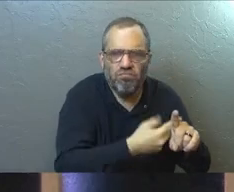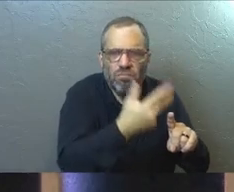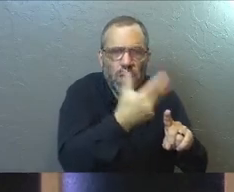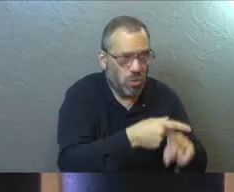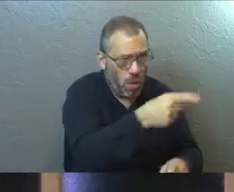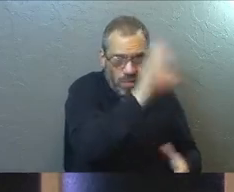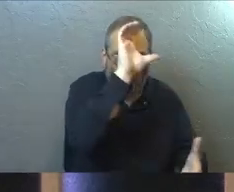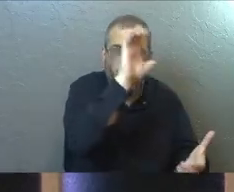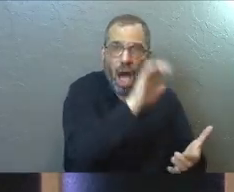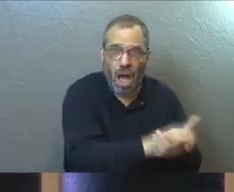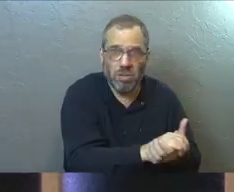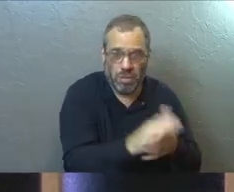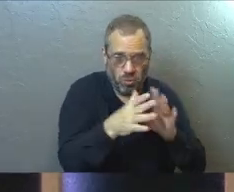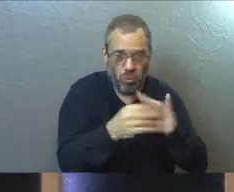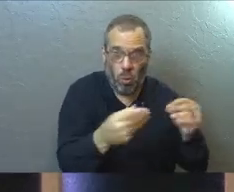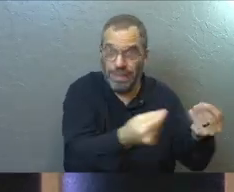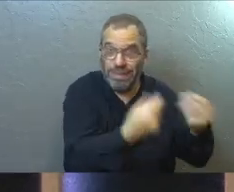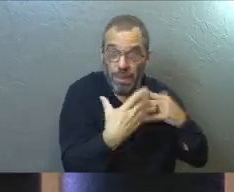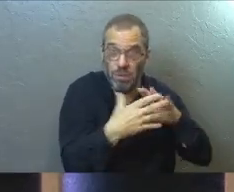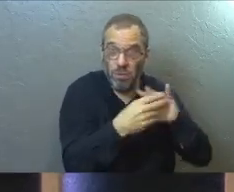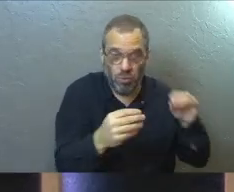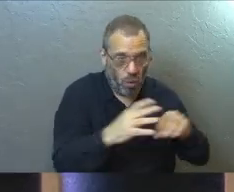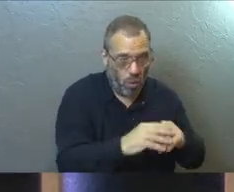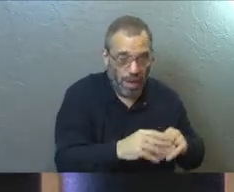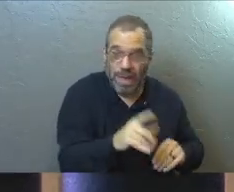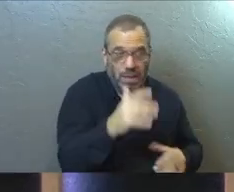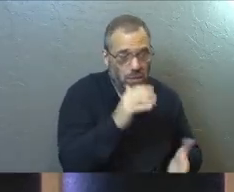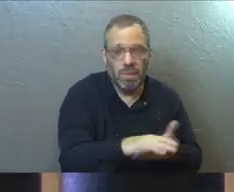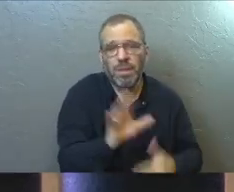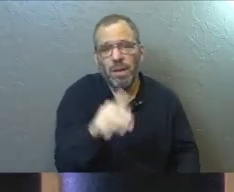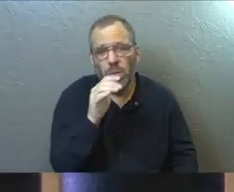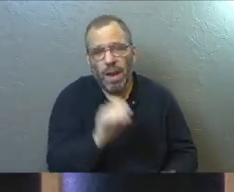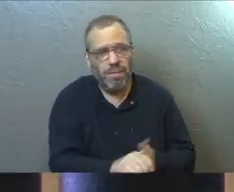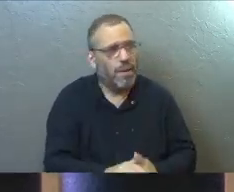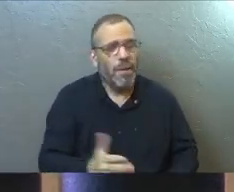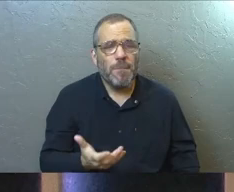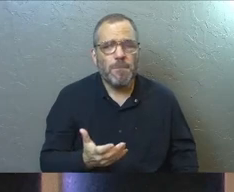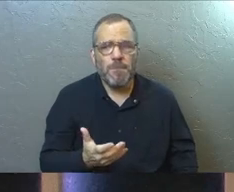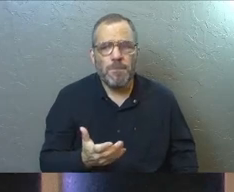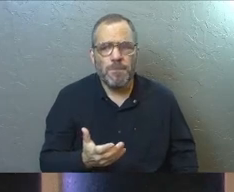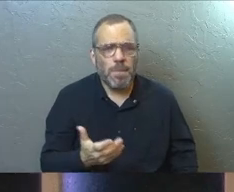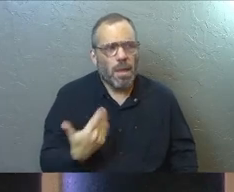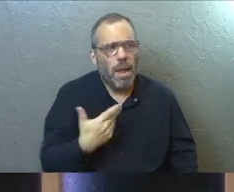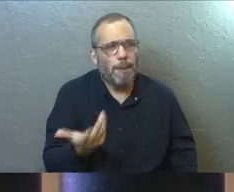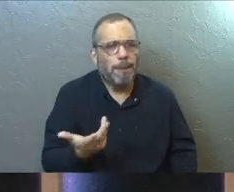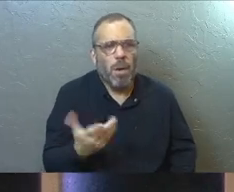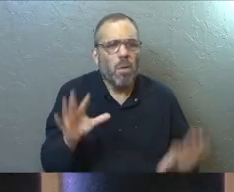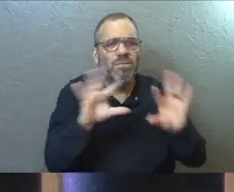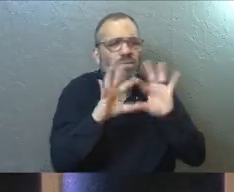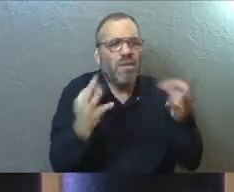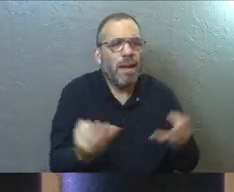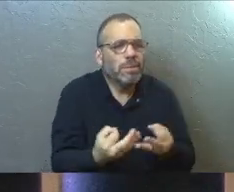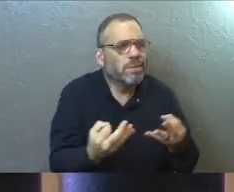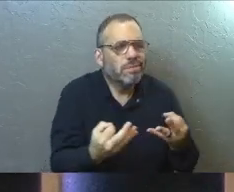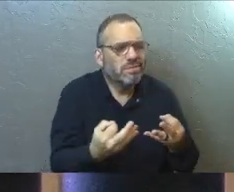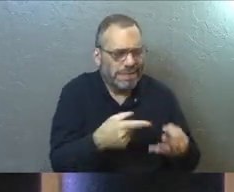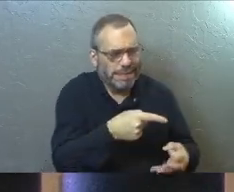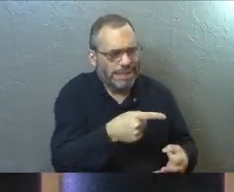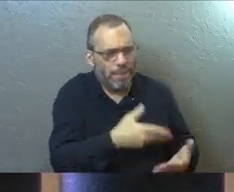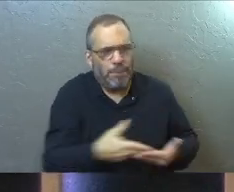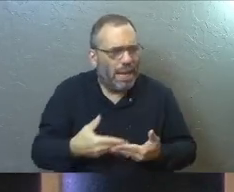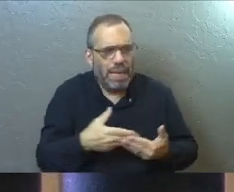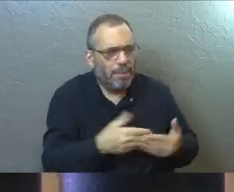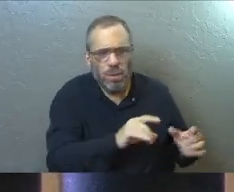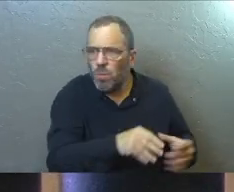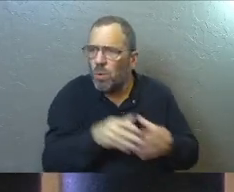And the husband was relating this story to me, and he turns to his wife, and he's like, so you know, what kind of a family do you think the child